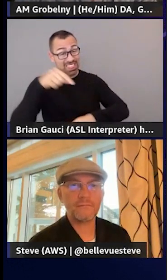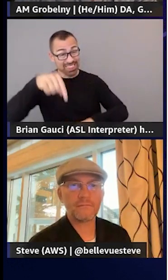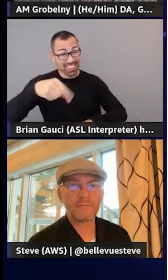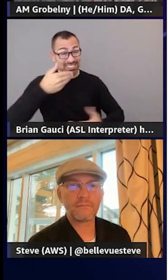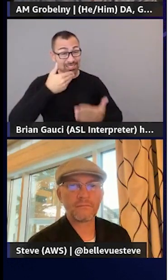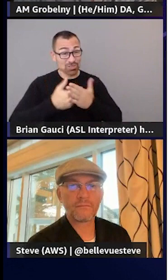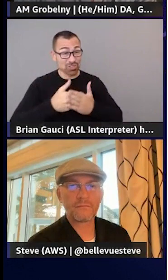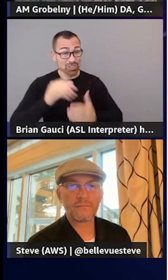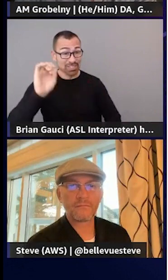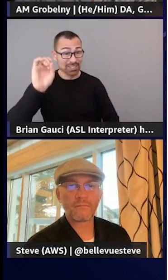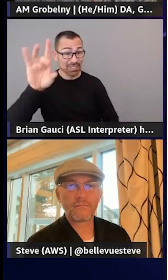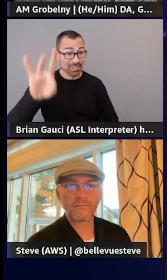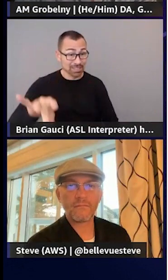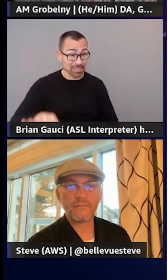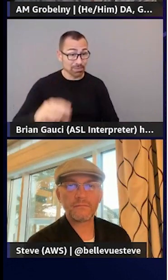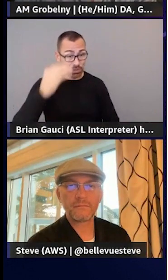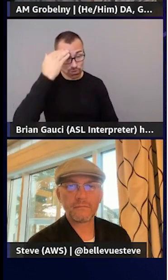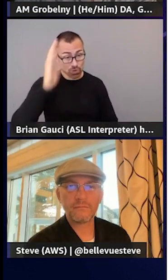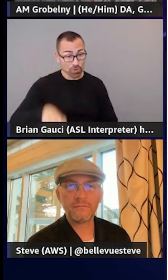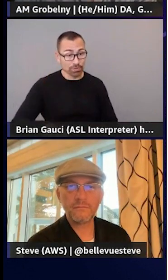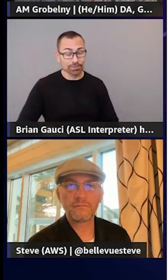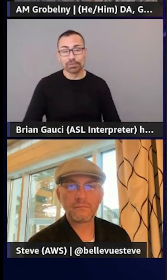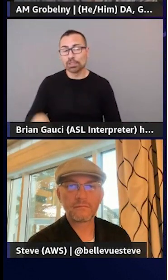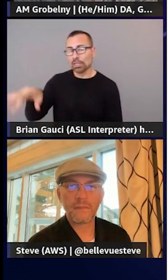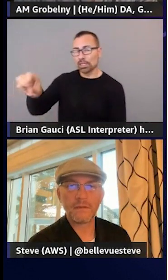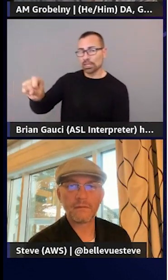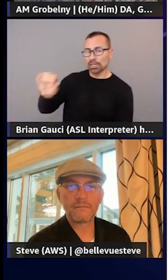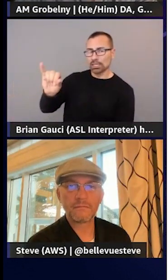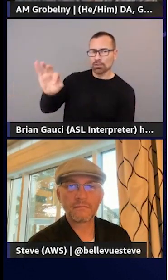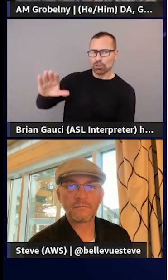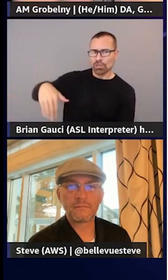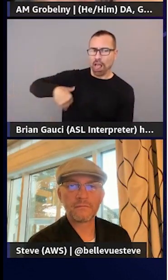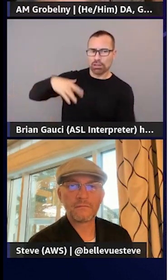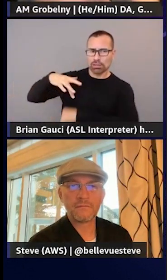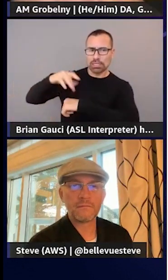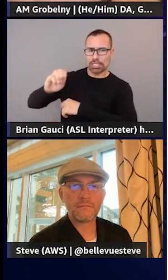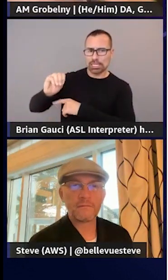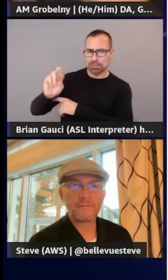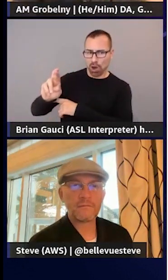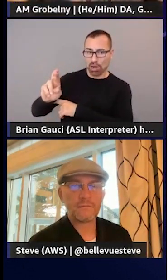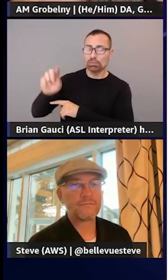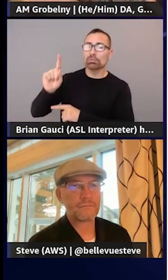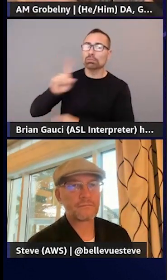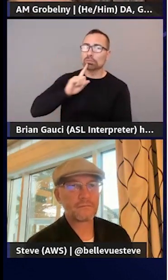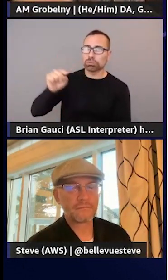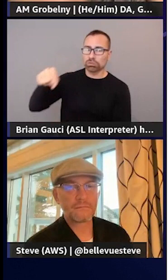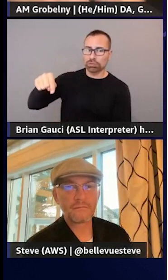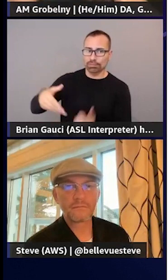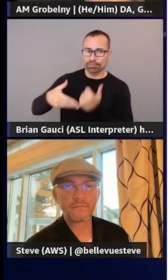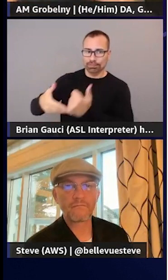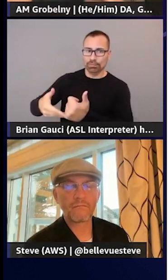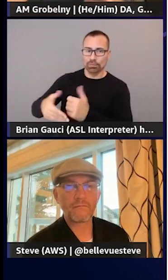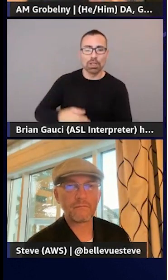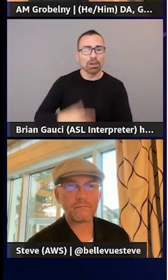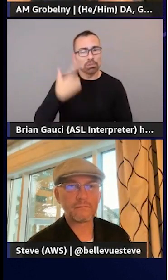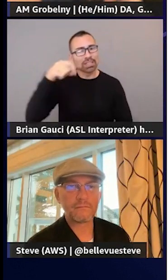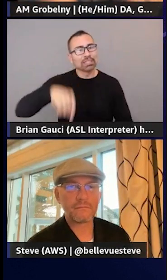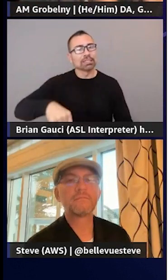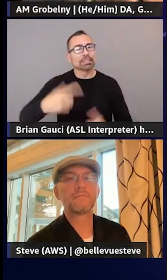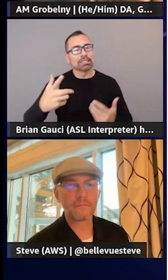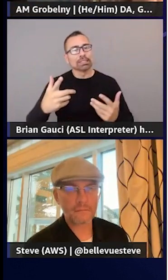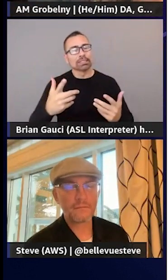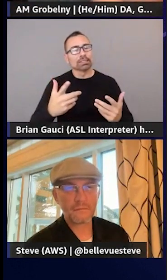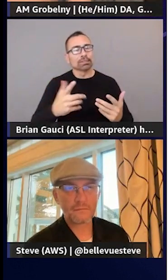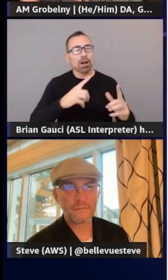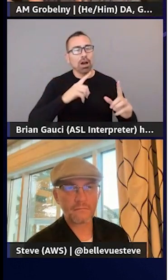never used EMR before, definitely. And because this is passing this in as arguments to,